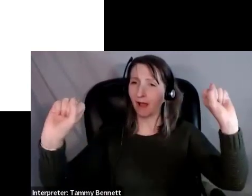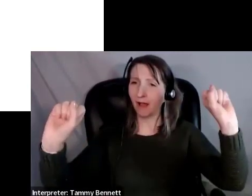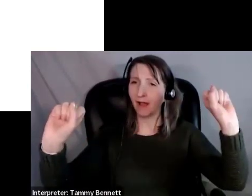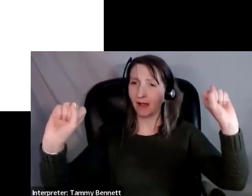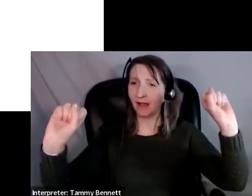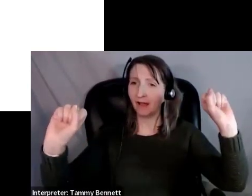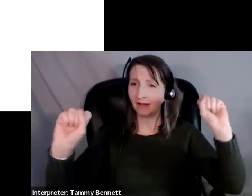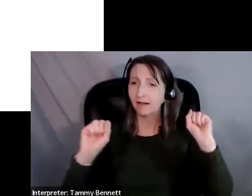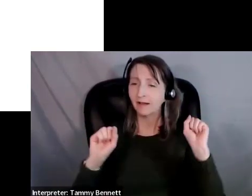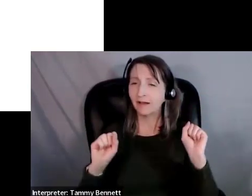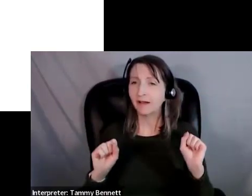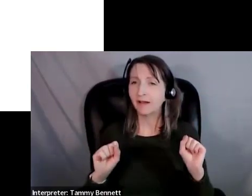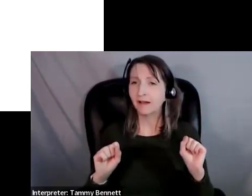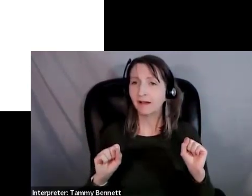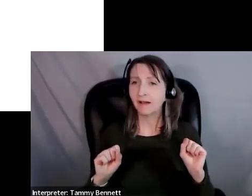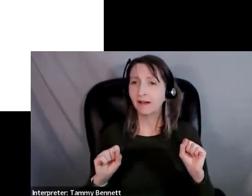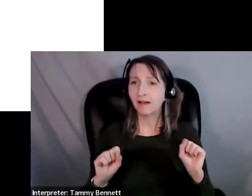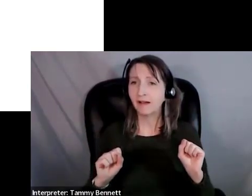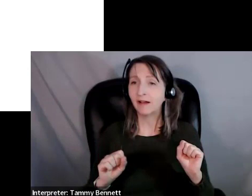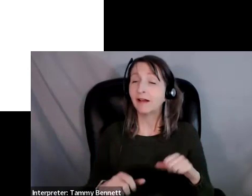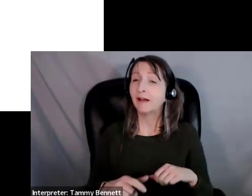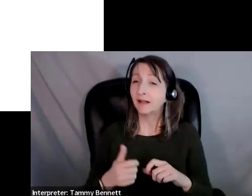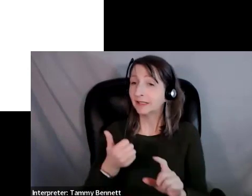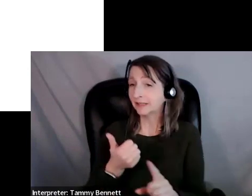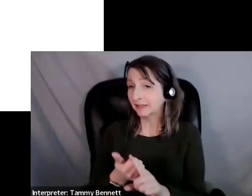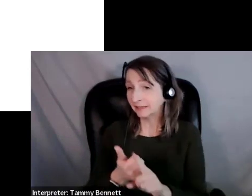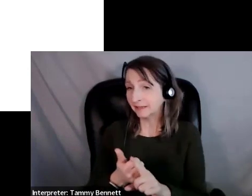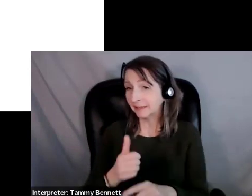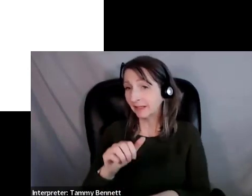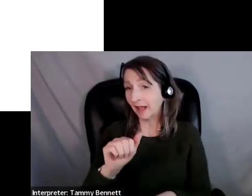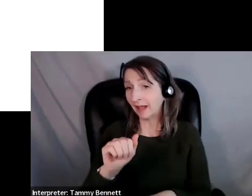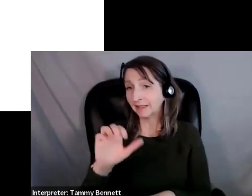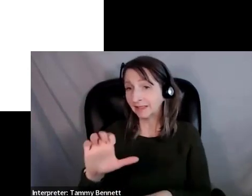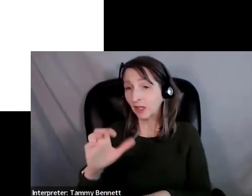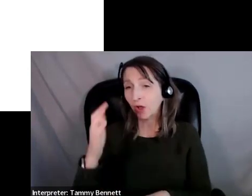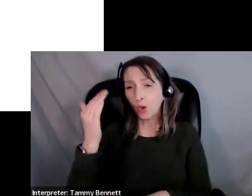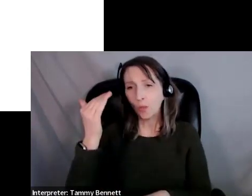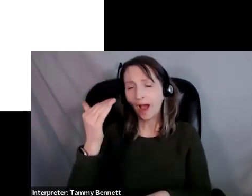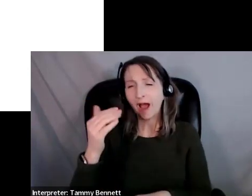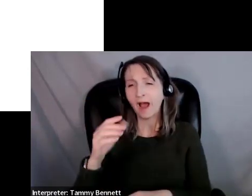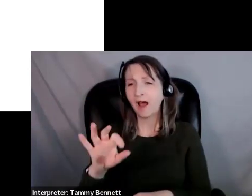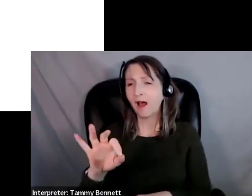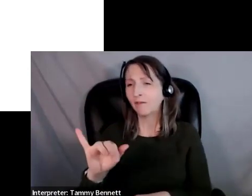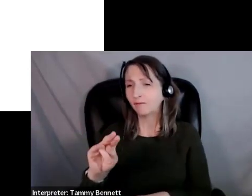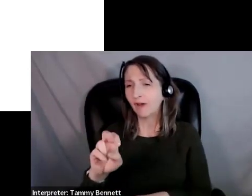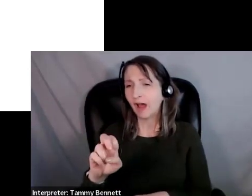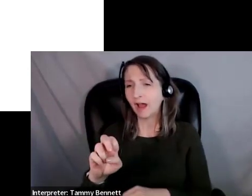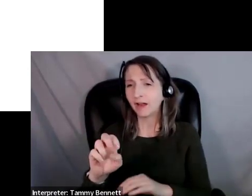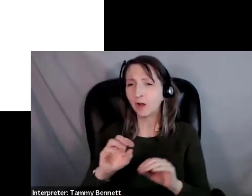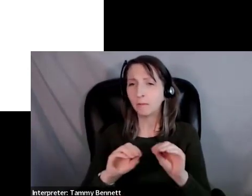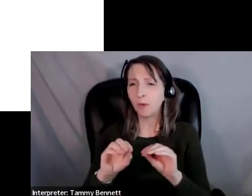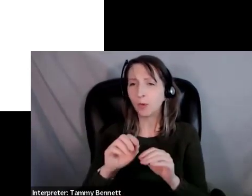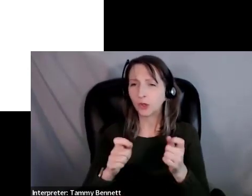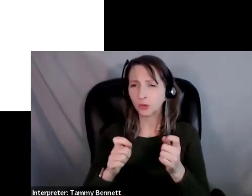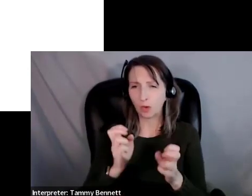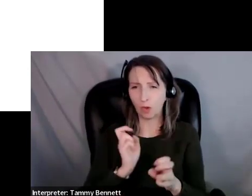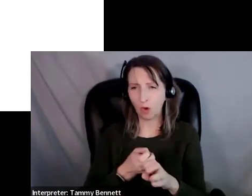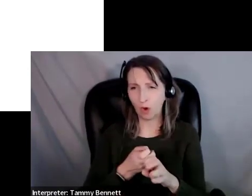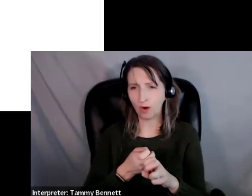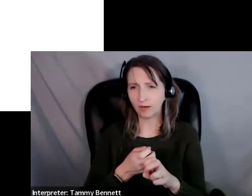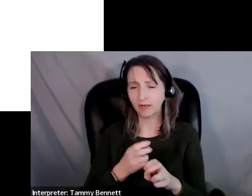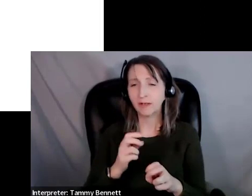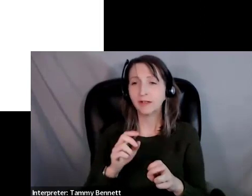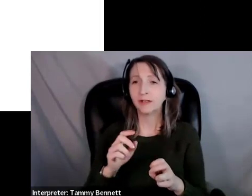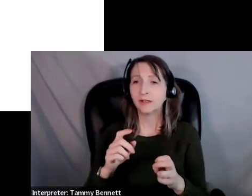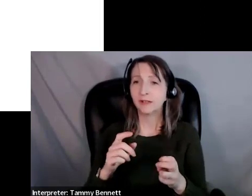he is a candidate for AAC because of his fine motor control and his finger dexterity, where this could mean something